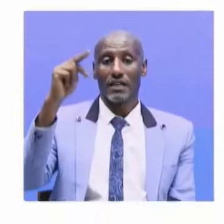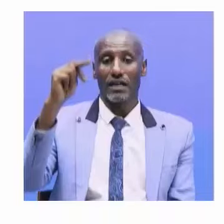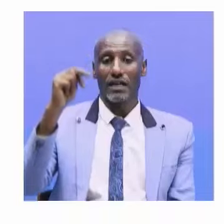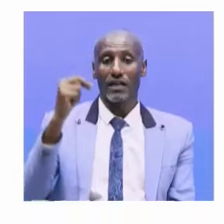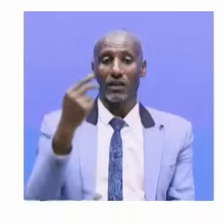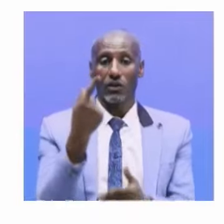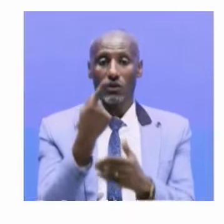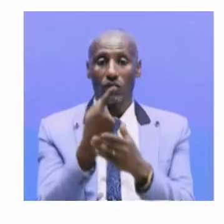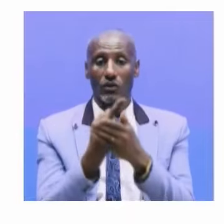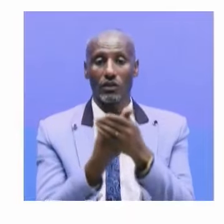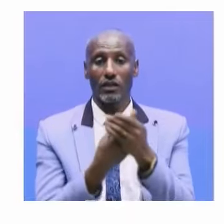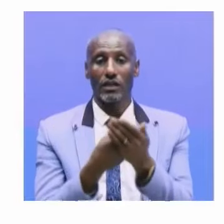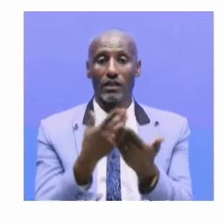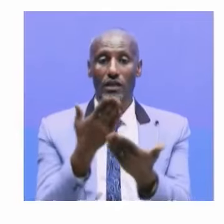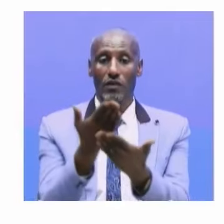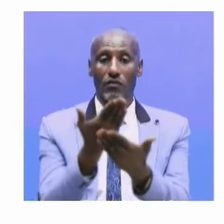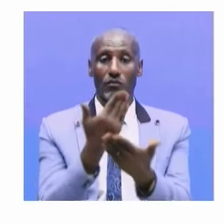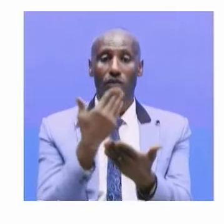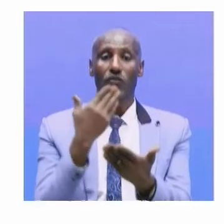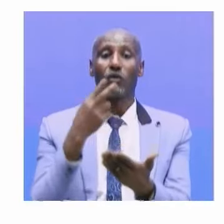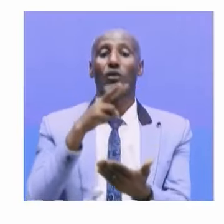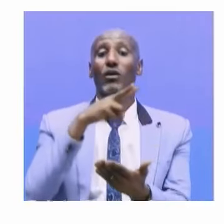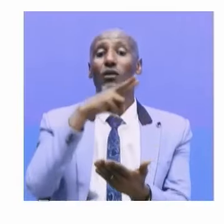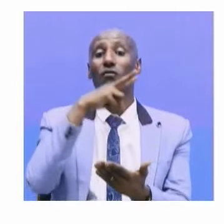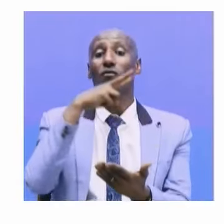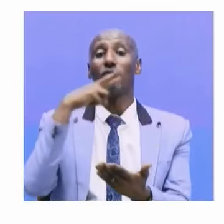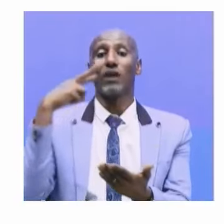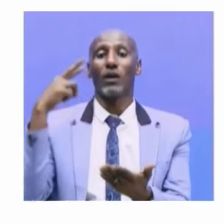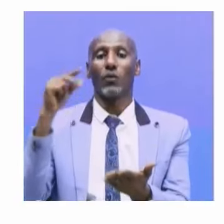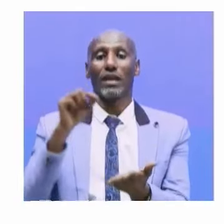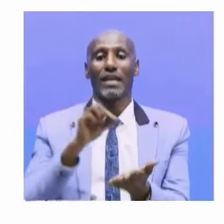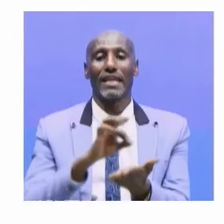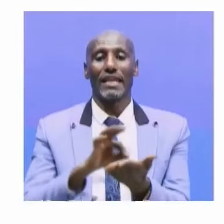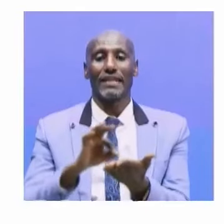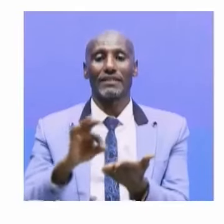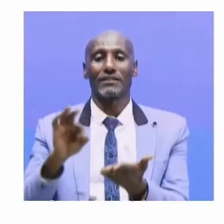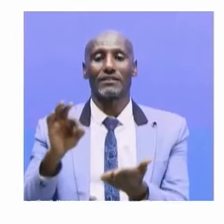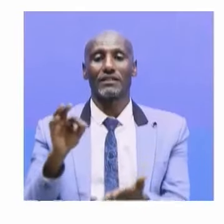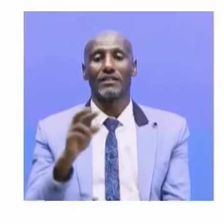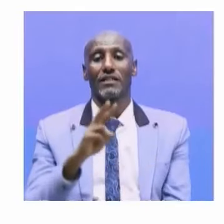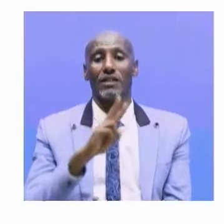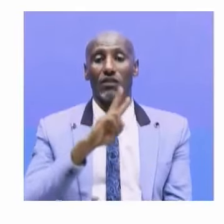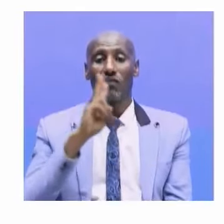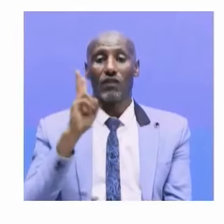only before vowel letters.